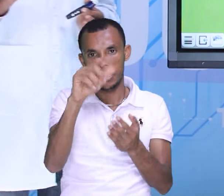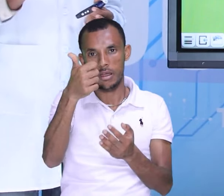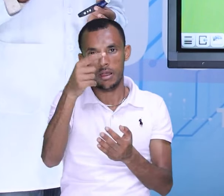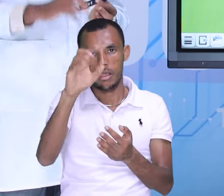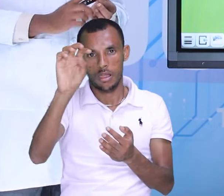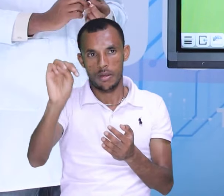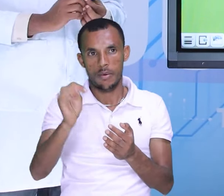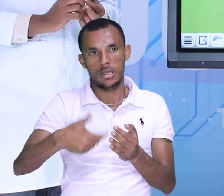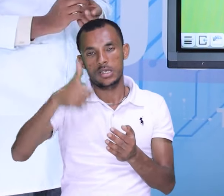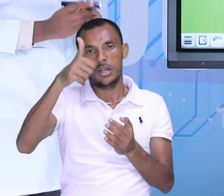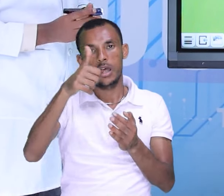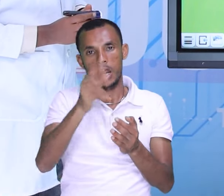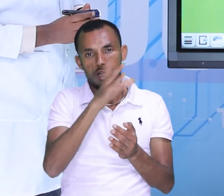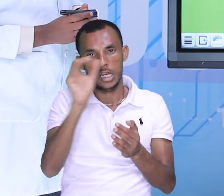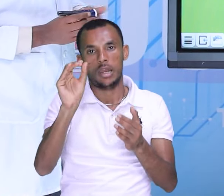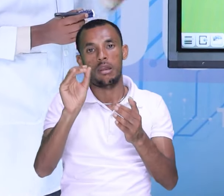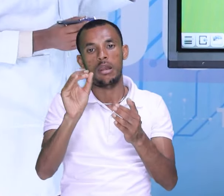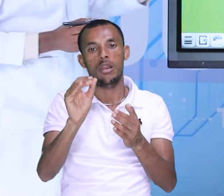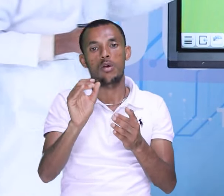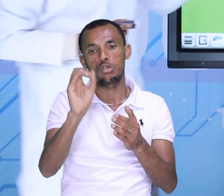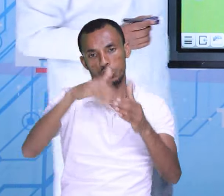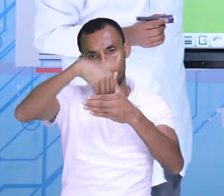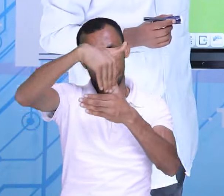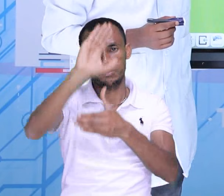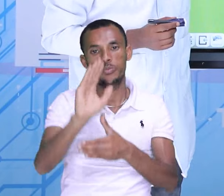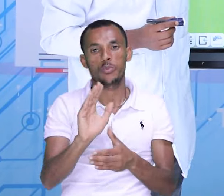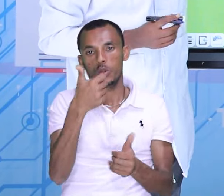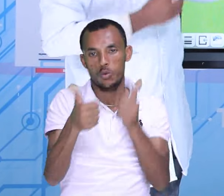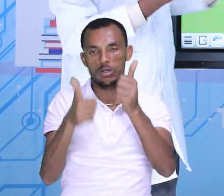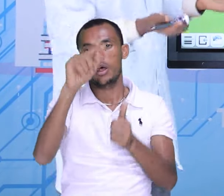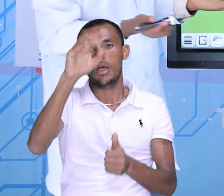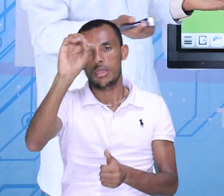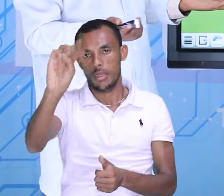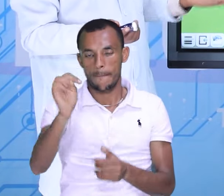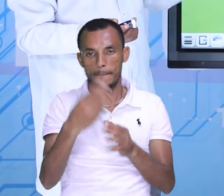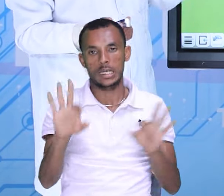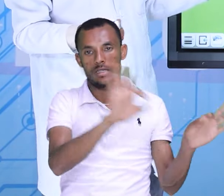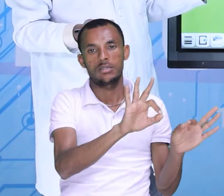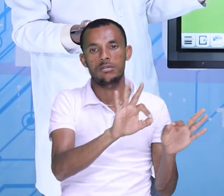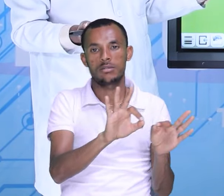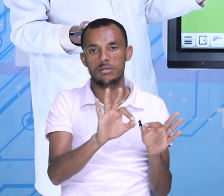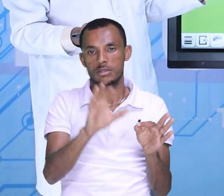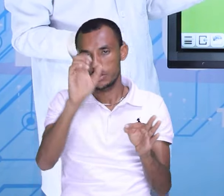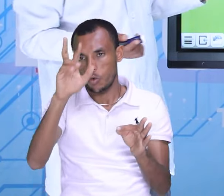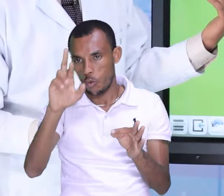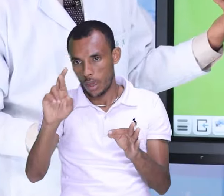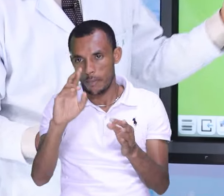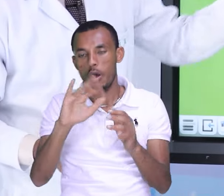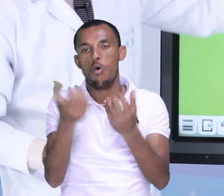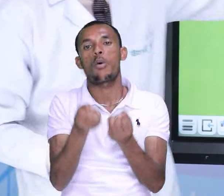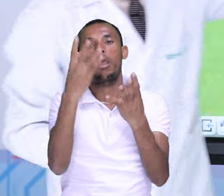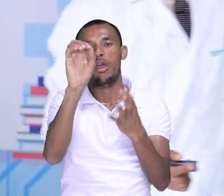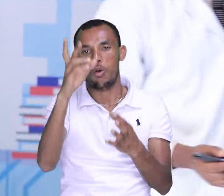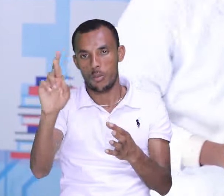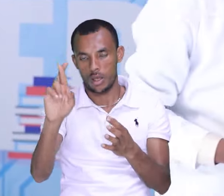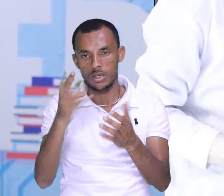than hydrogen and oxygen. Therefore, which atoms are present other than hydrogen and oxygen? Already chromium. How many chromium?